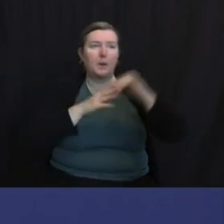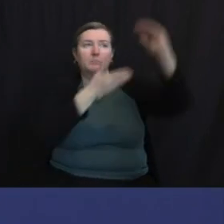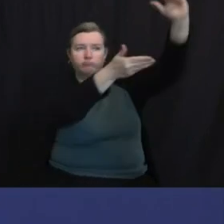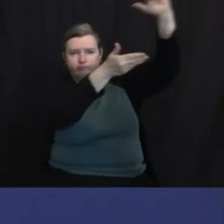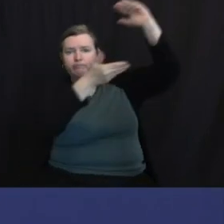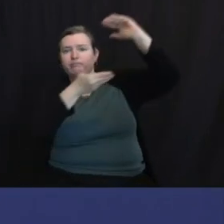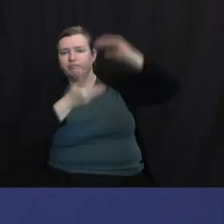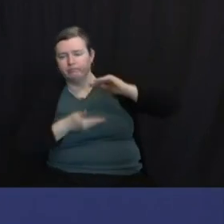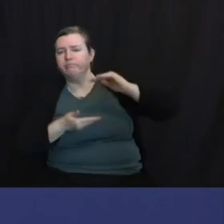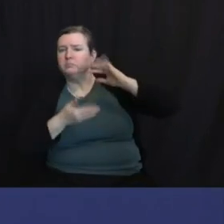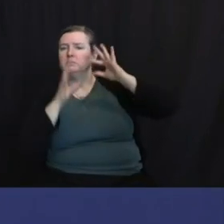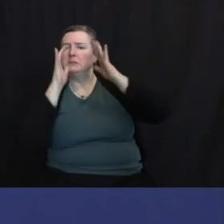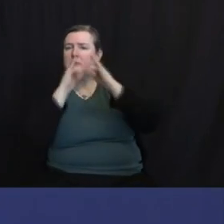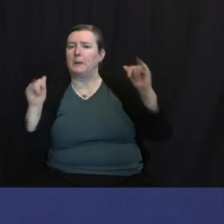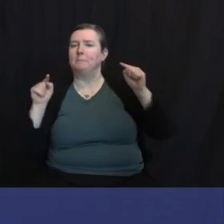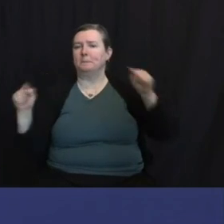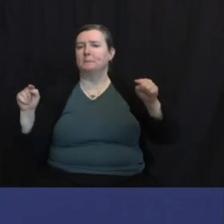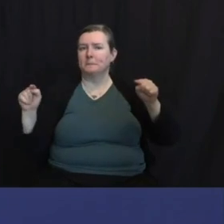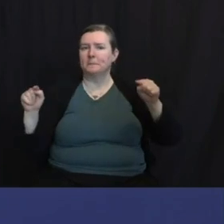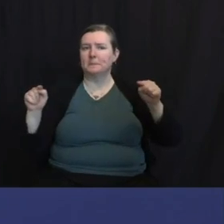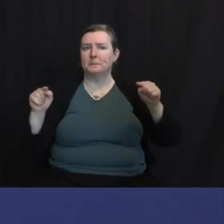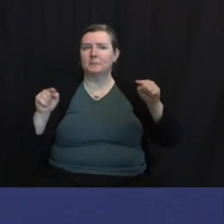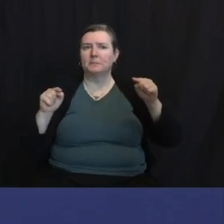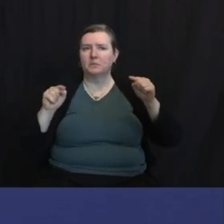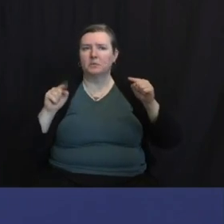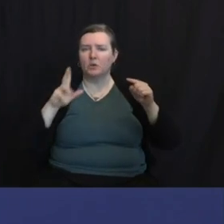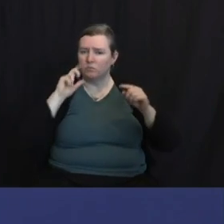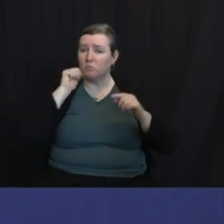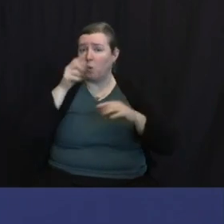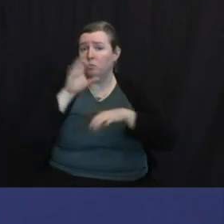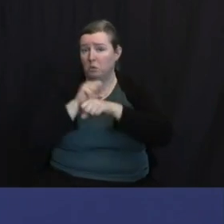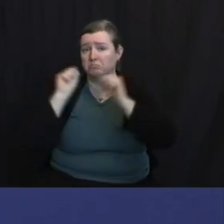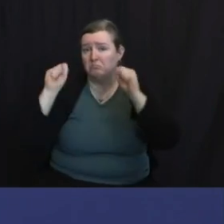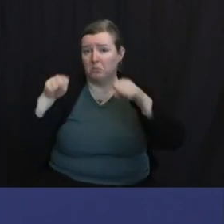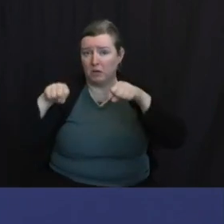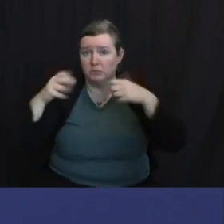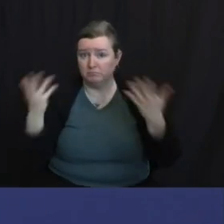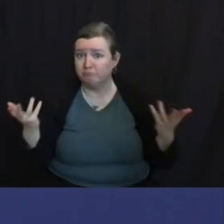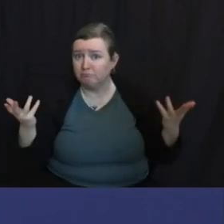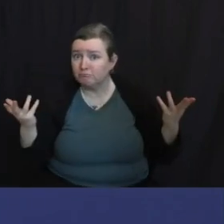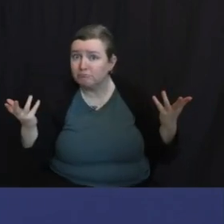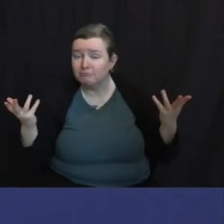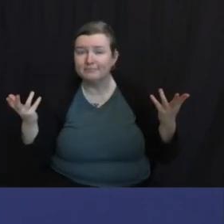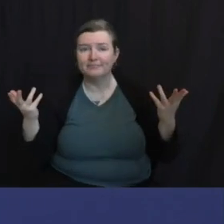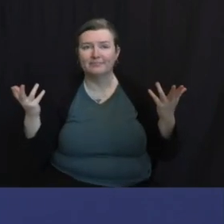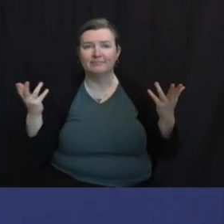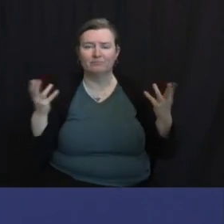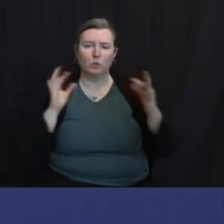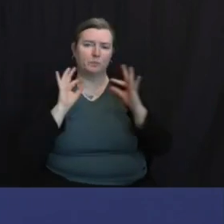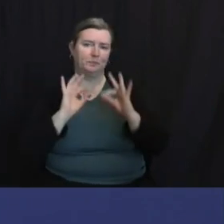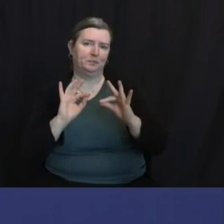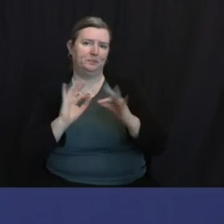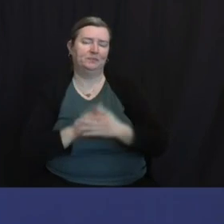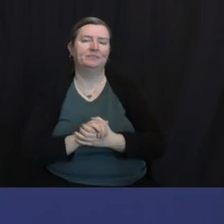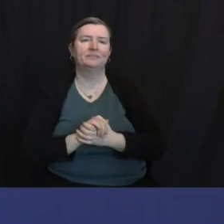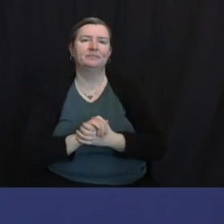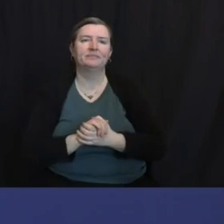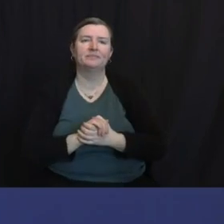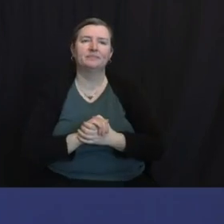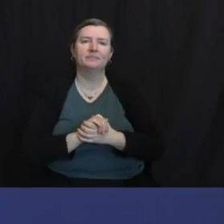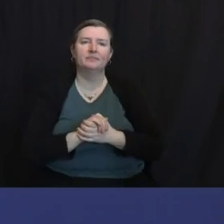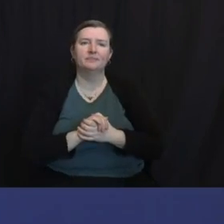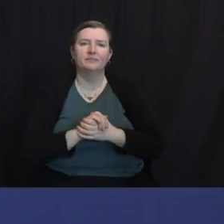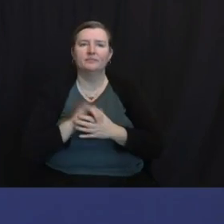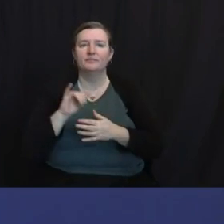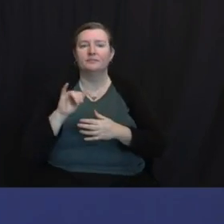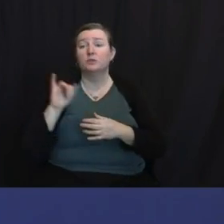an appointment mode a lot faster from their go date than the group that have come on the 15th. And as Judy said, we're going to continue